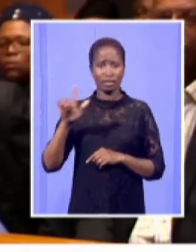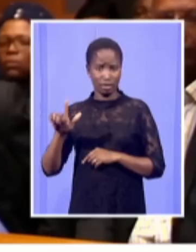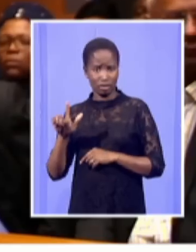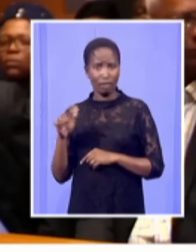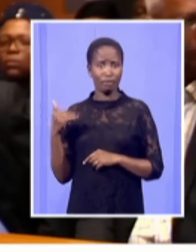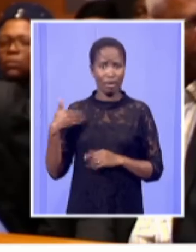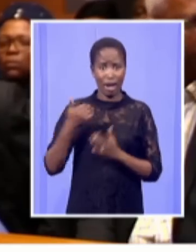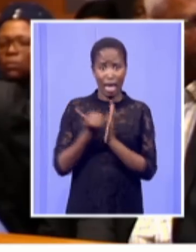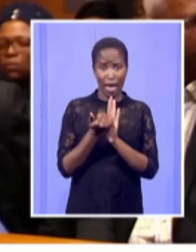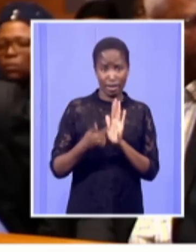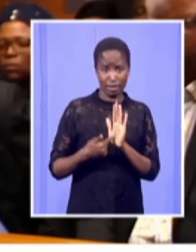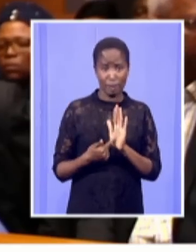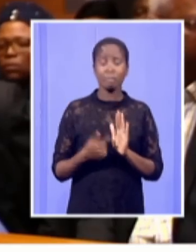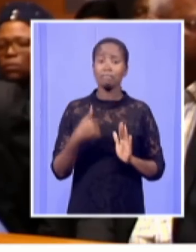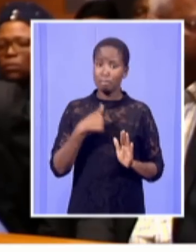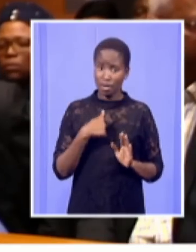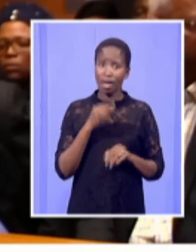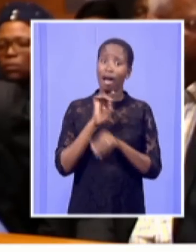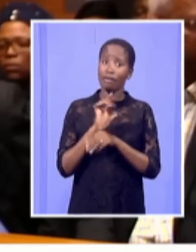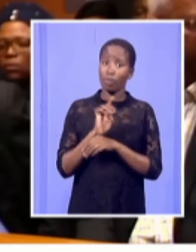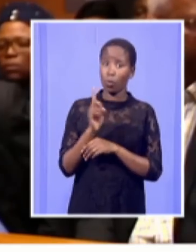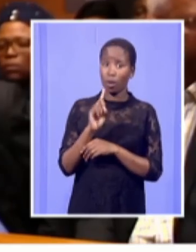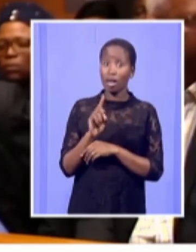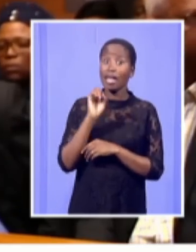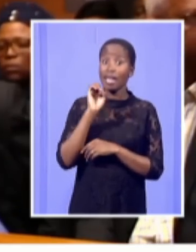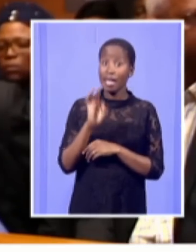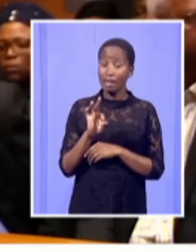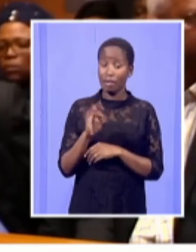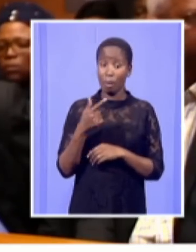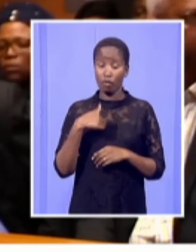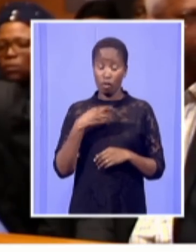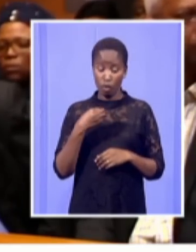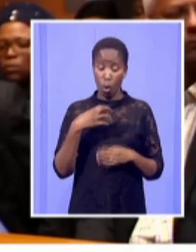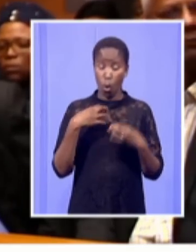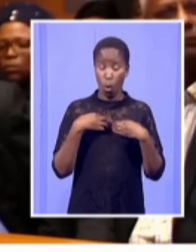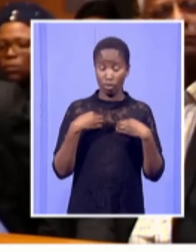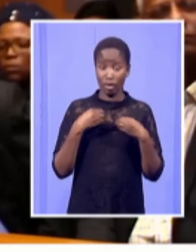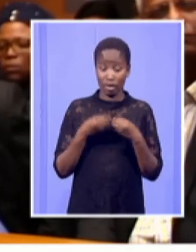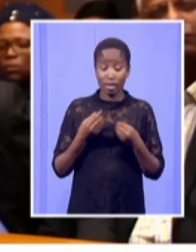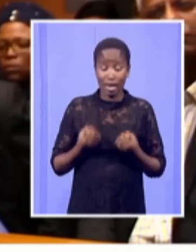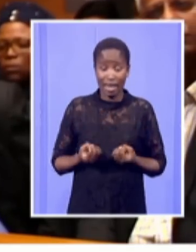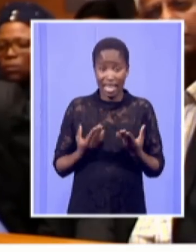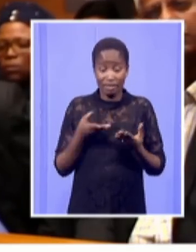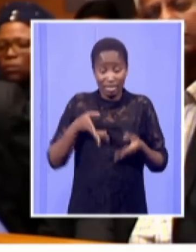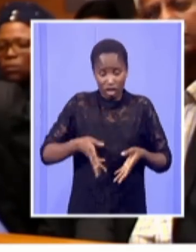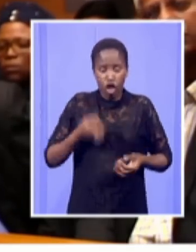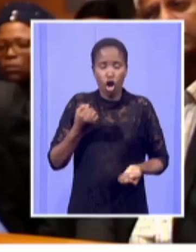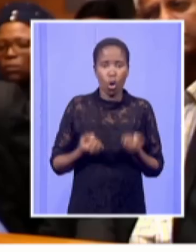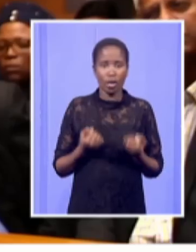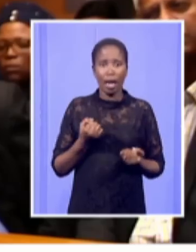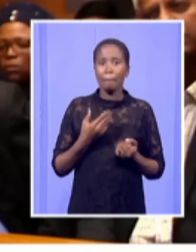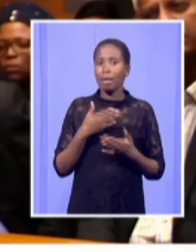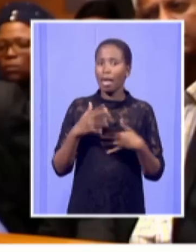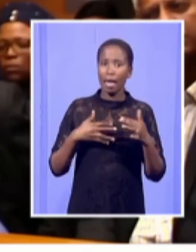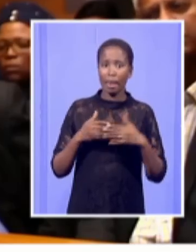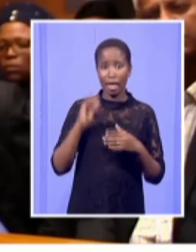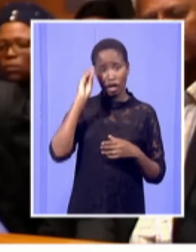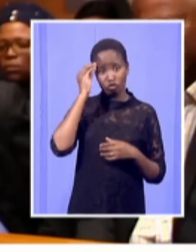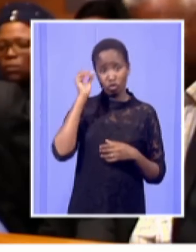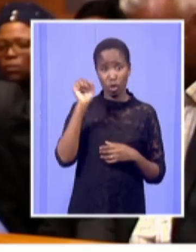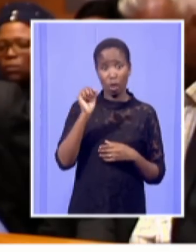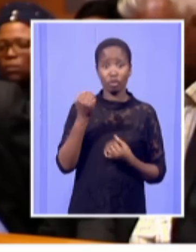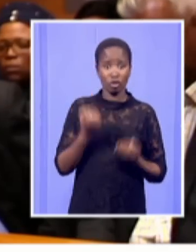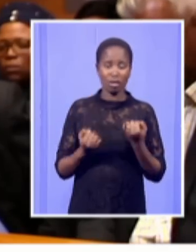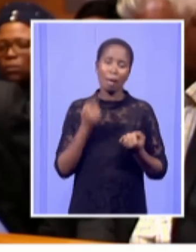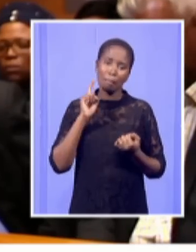the Act. I'm therefore advised that there is an onus on me to persuade this Honourable Court that the interest of justice permits my release